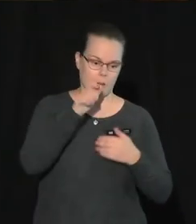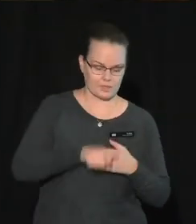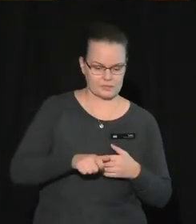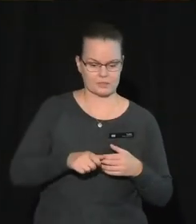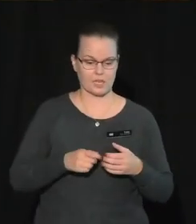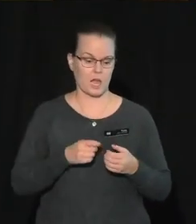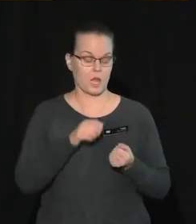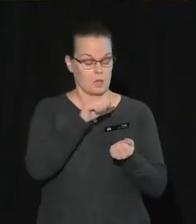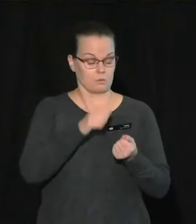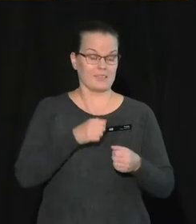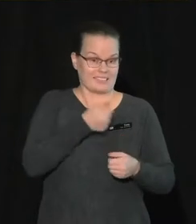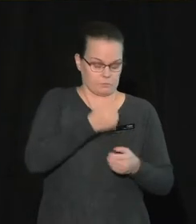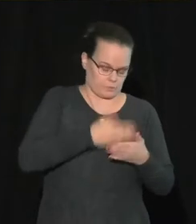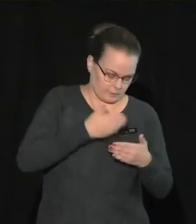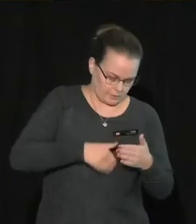manufacturer